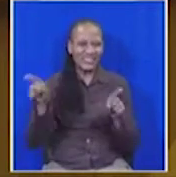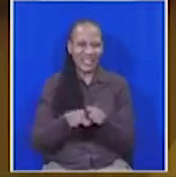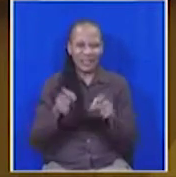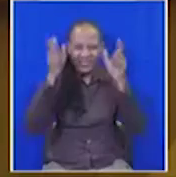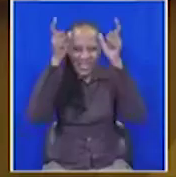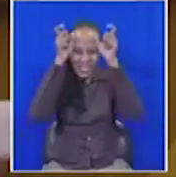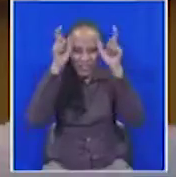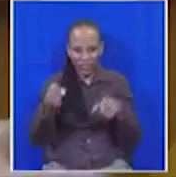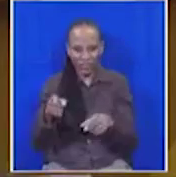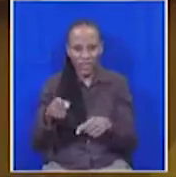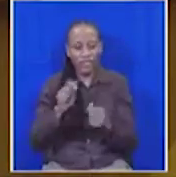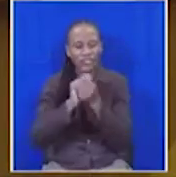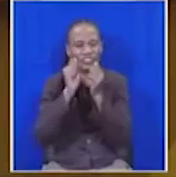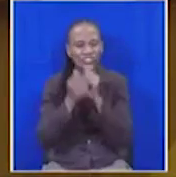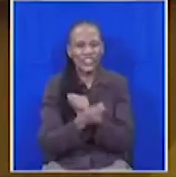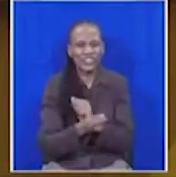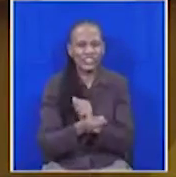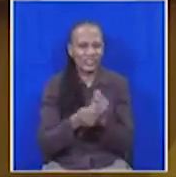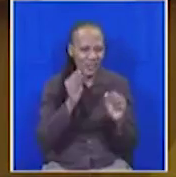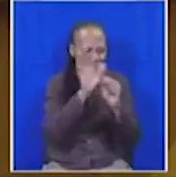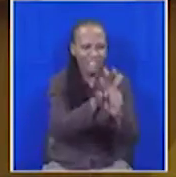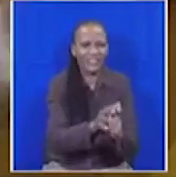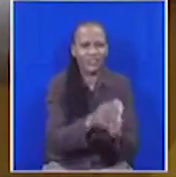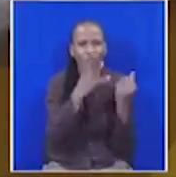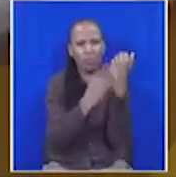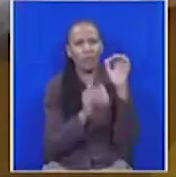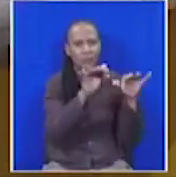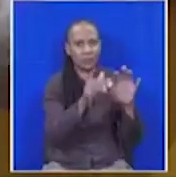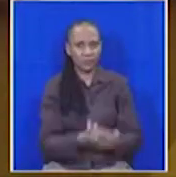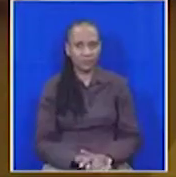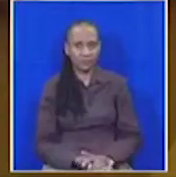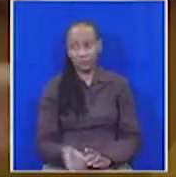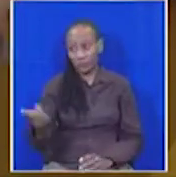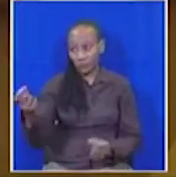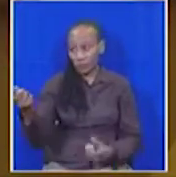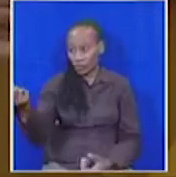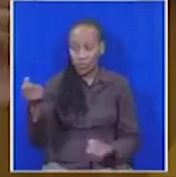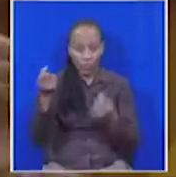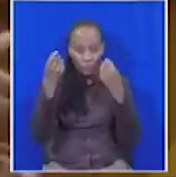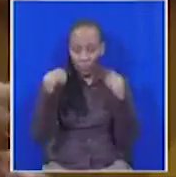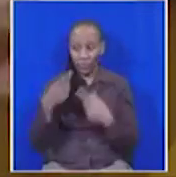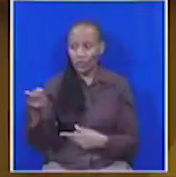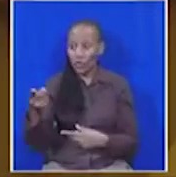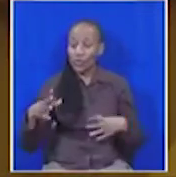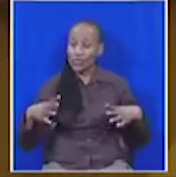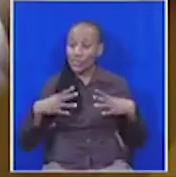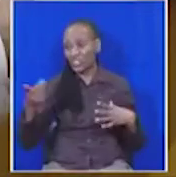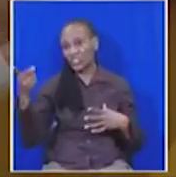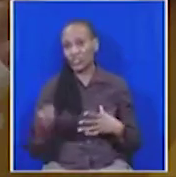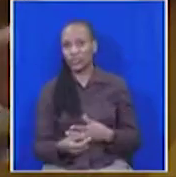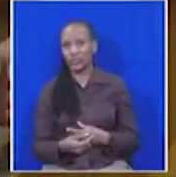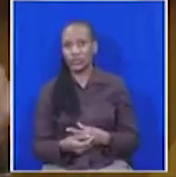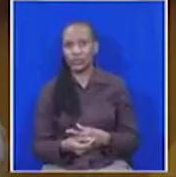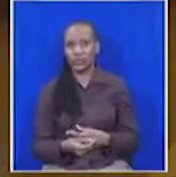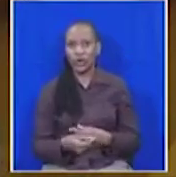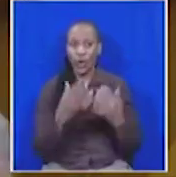untold misery for the poorest of the poor. You won't understand that because you live off the poorest of the poor. You suck the blood out